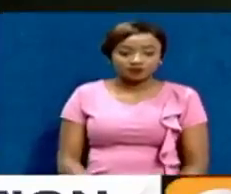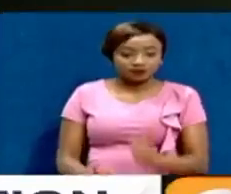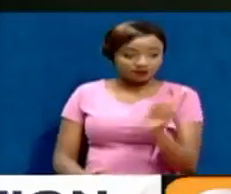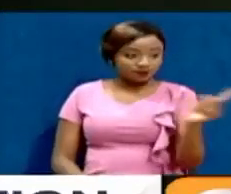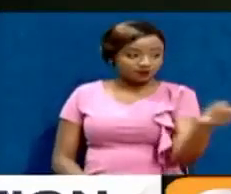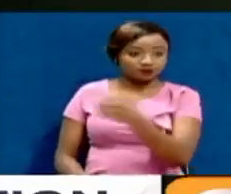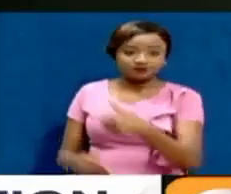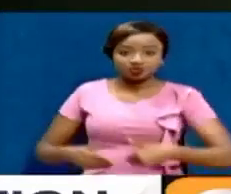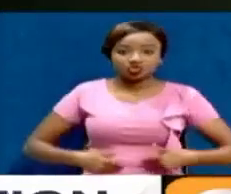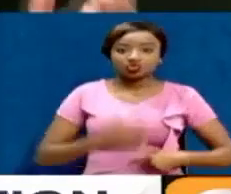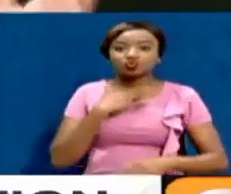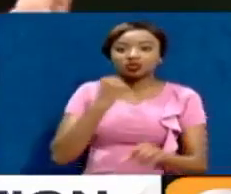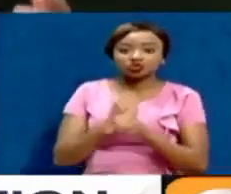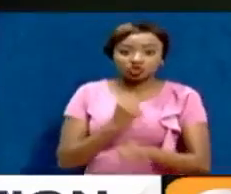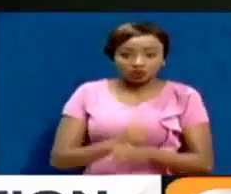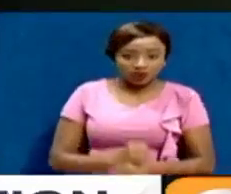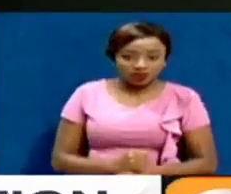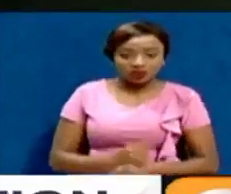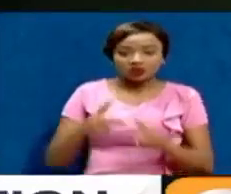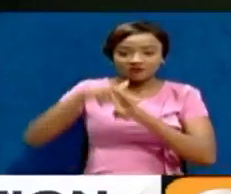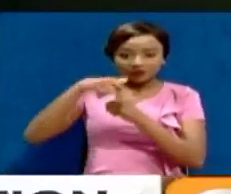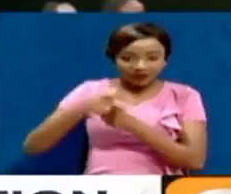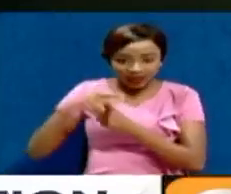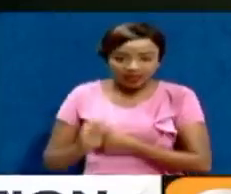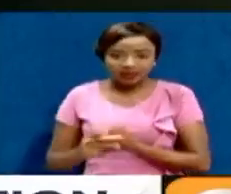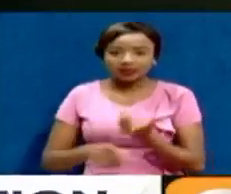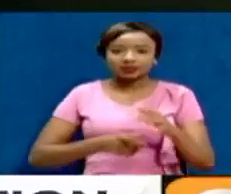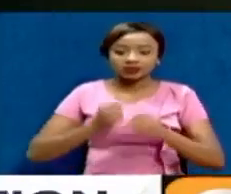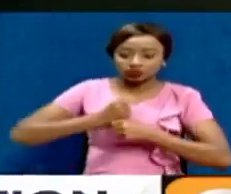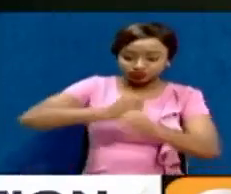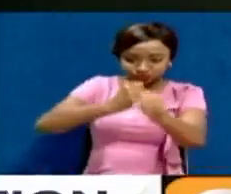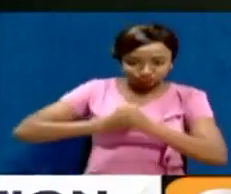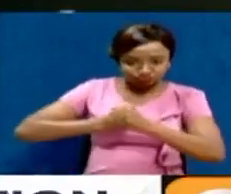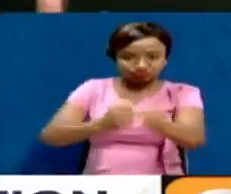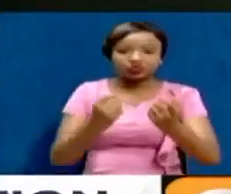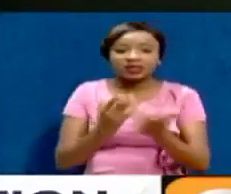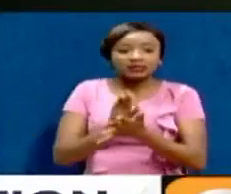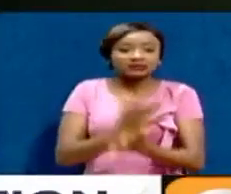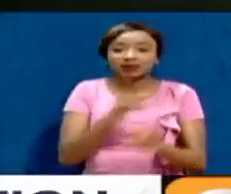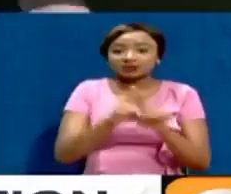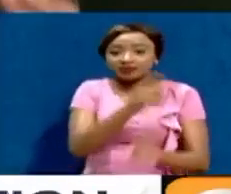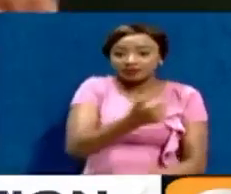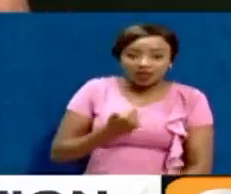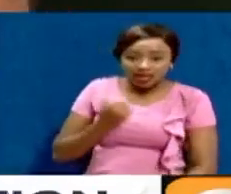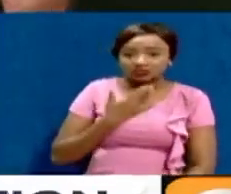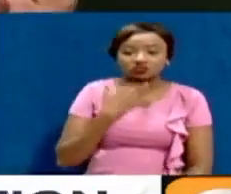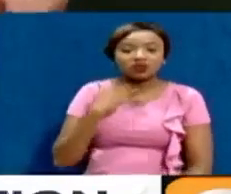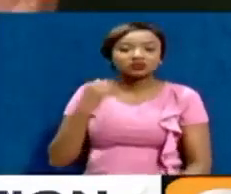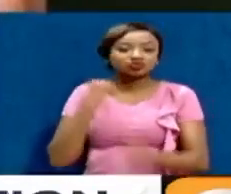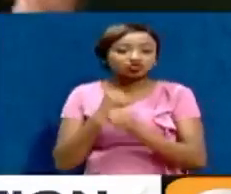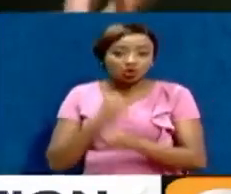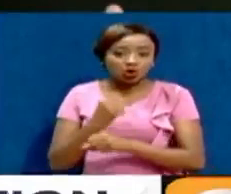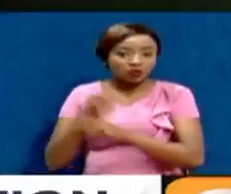Vijana wote ambao wanataka kazi ya mechanic, carpenter, pengine hata kuna wasichana wanataka kujua kazi